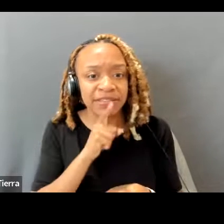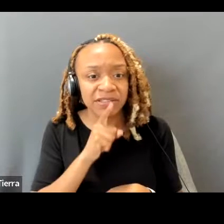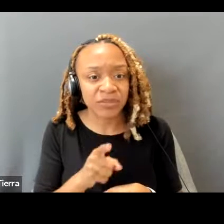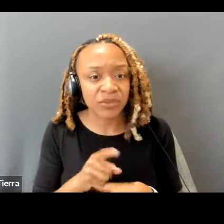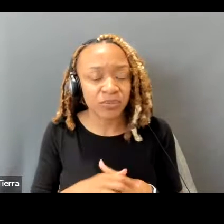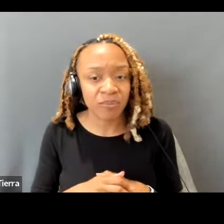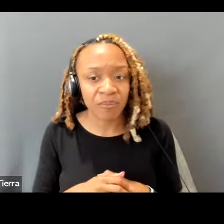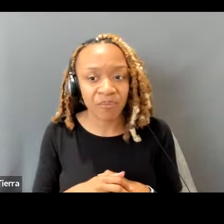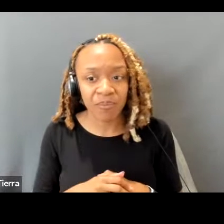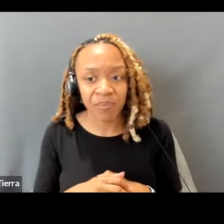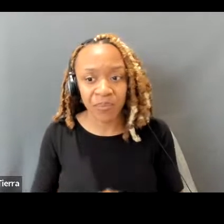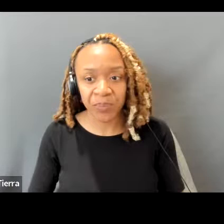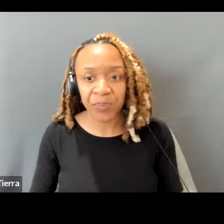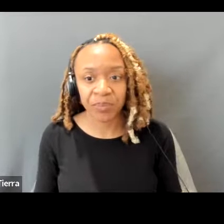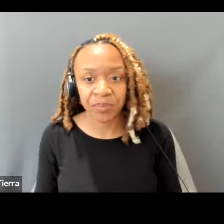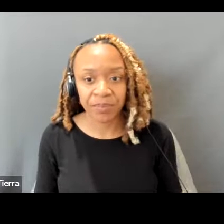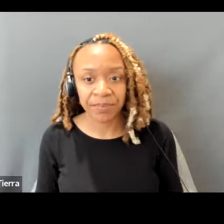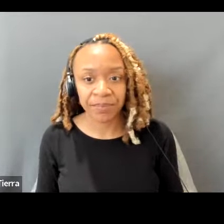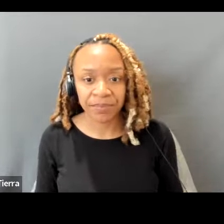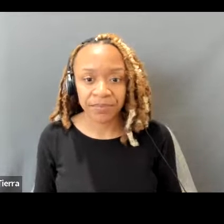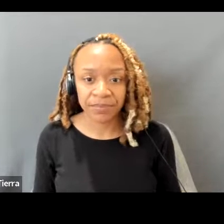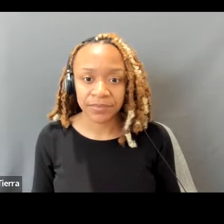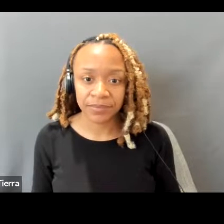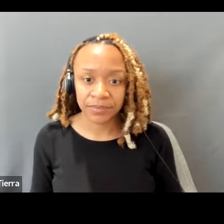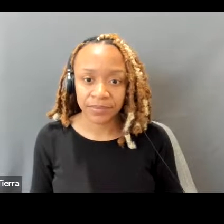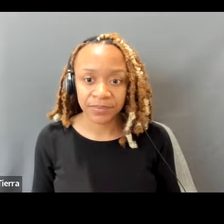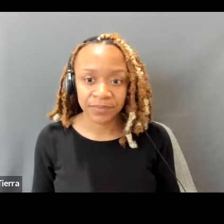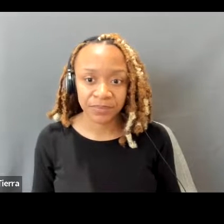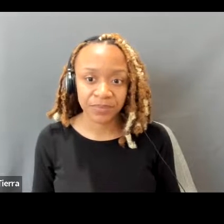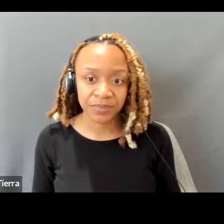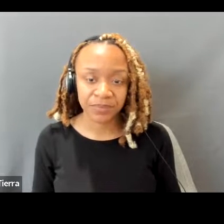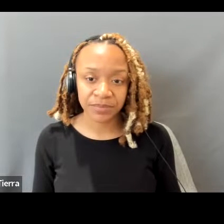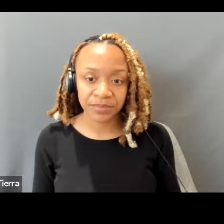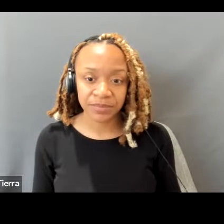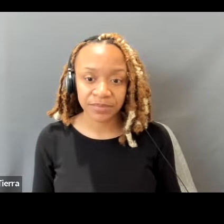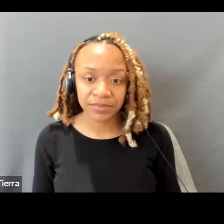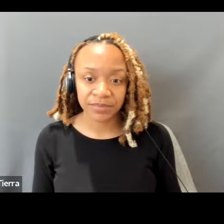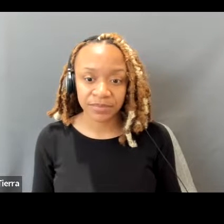ANC 5D co-host, ANC 5D zoning.